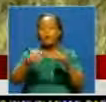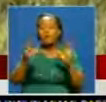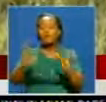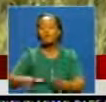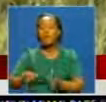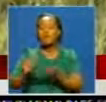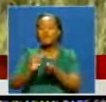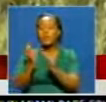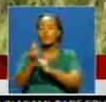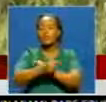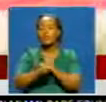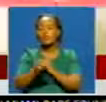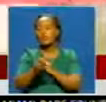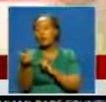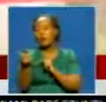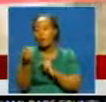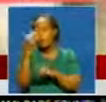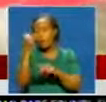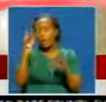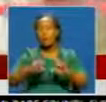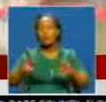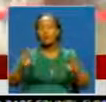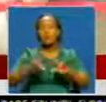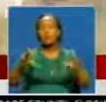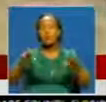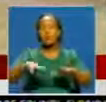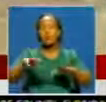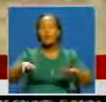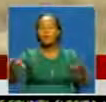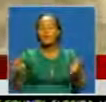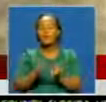motivated by a ready market and higher earnings.